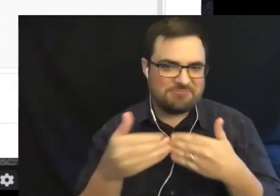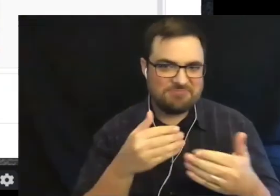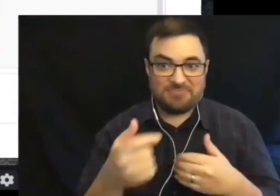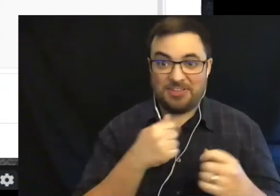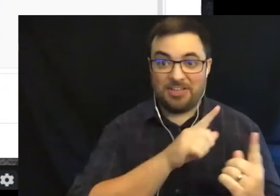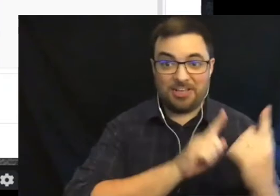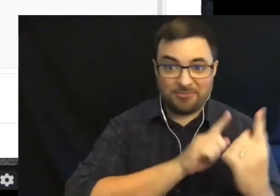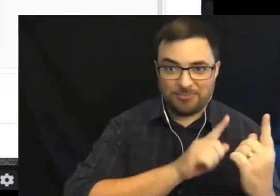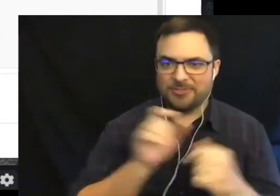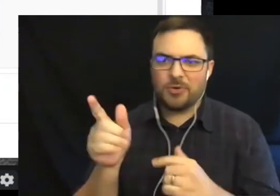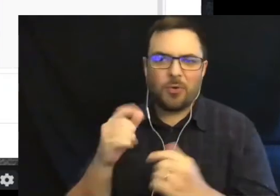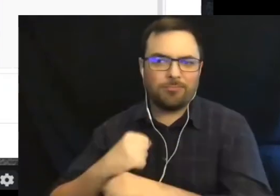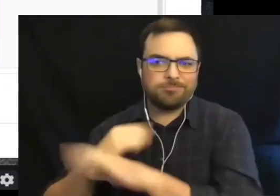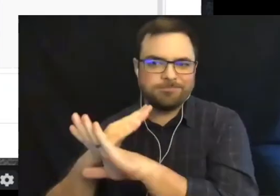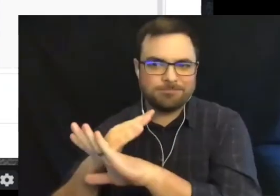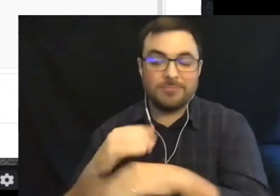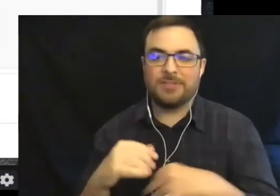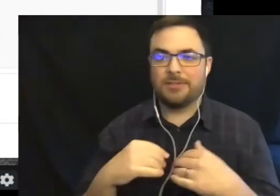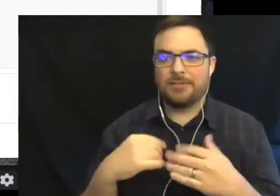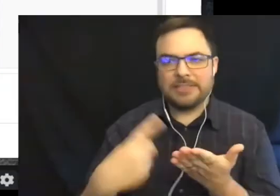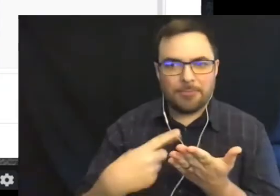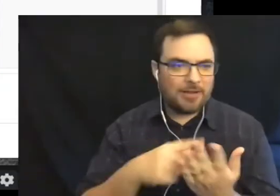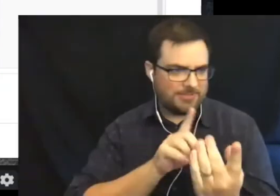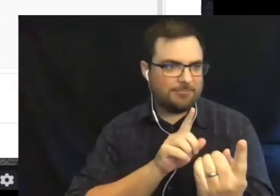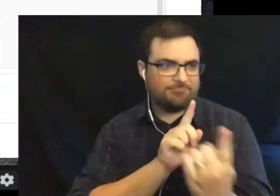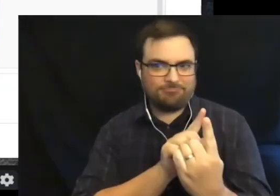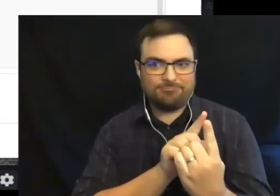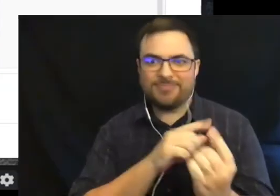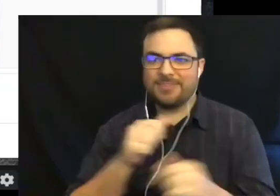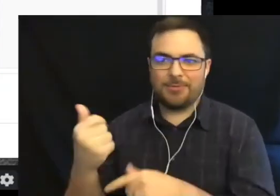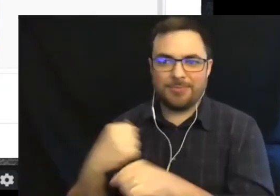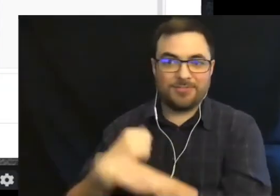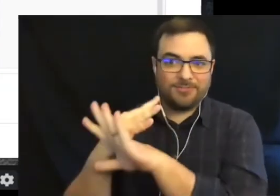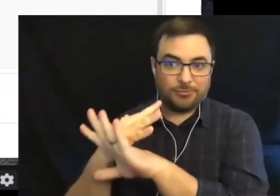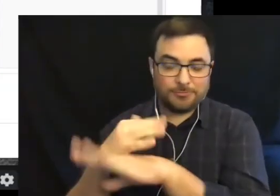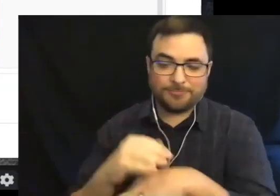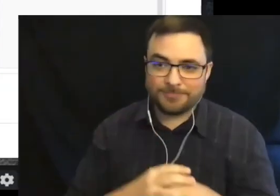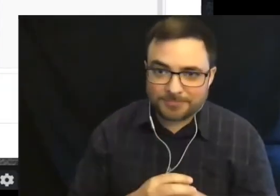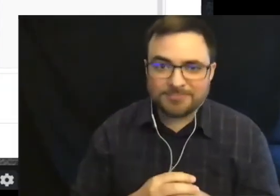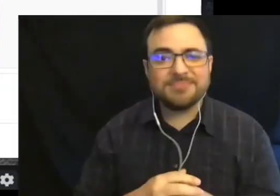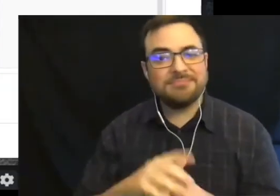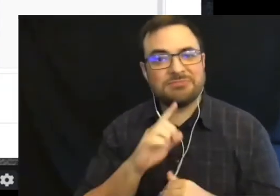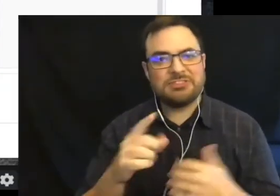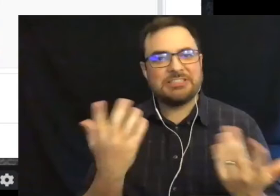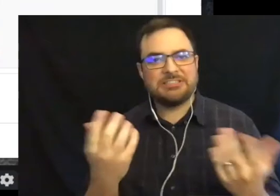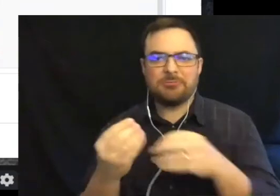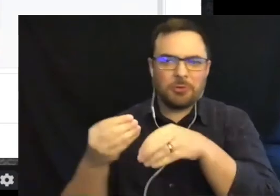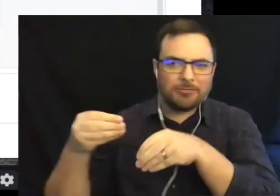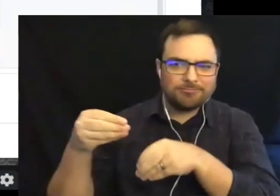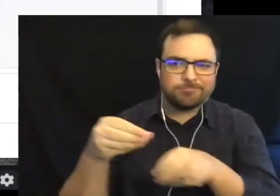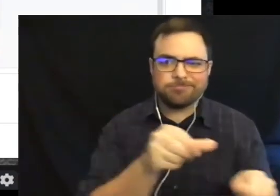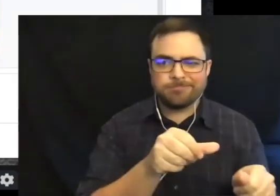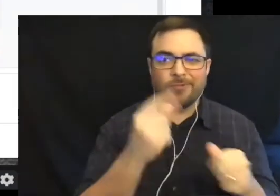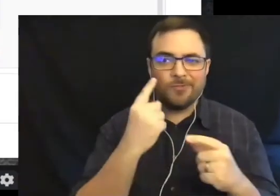I see my student face to face, and sometimes I see them virtually. But I found that this is a really seamless way to make it consistent for my